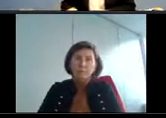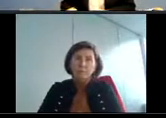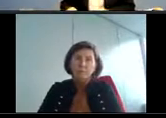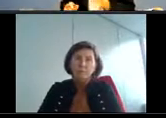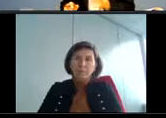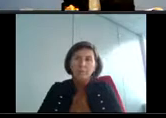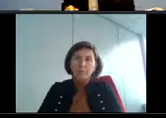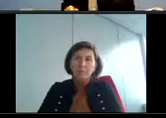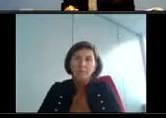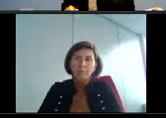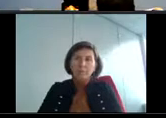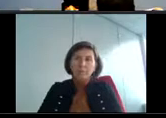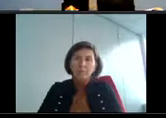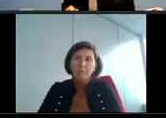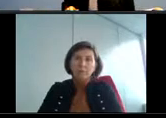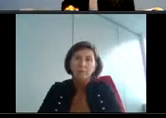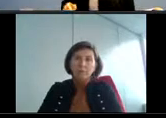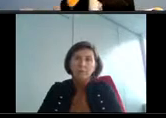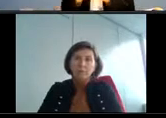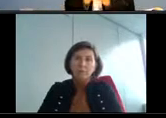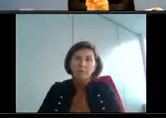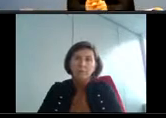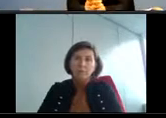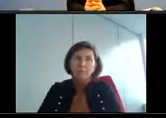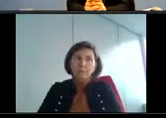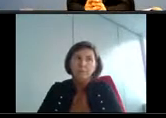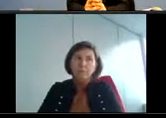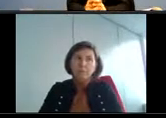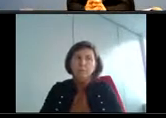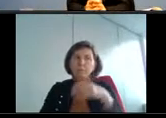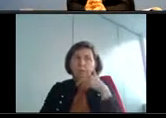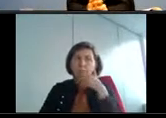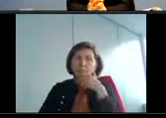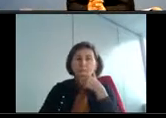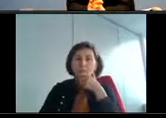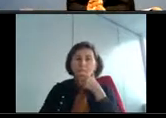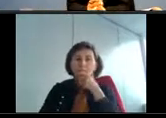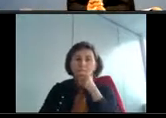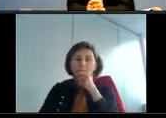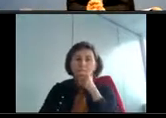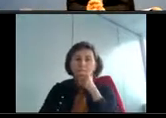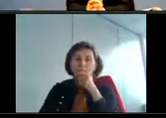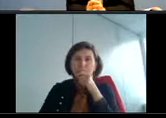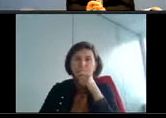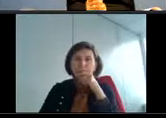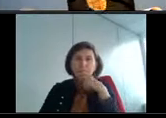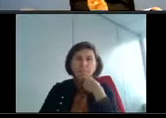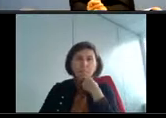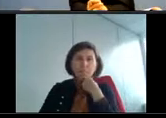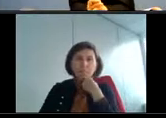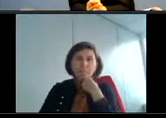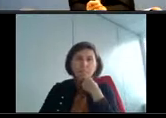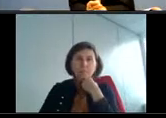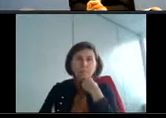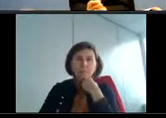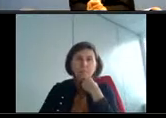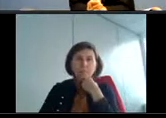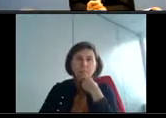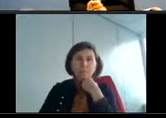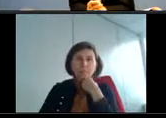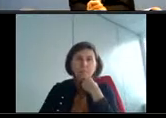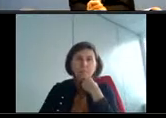transition, if the landowner, the landlord does not really want that. And overall, you need to really support the people with different policies. And can I